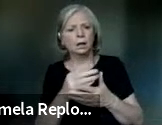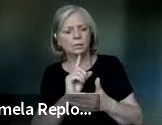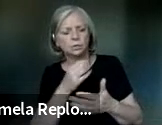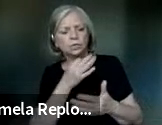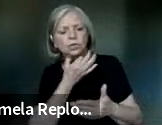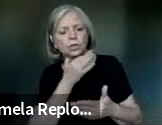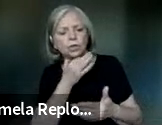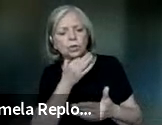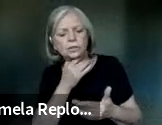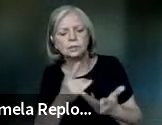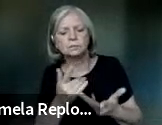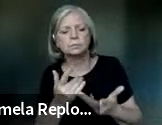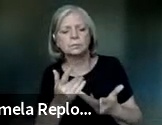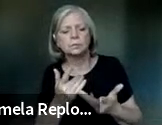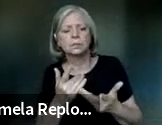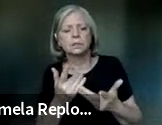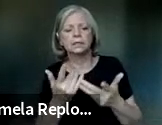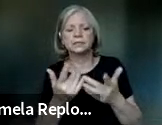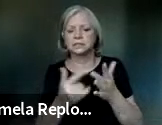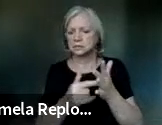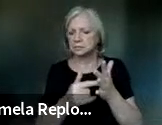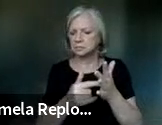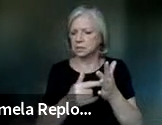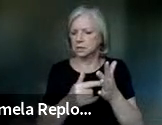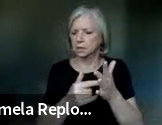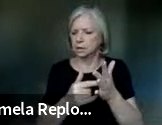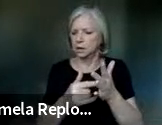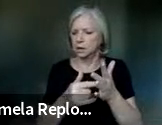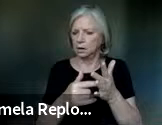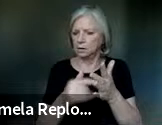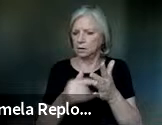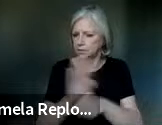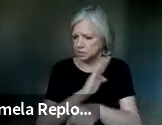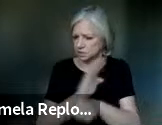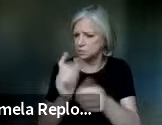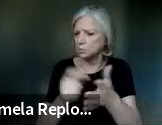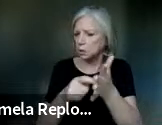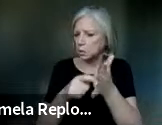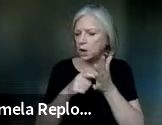with regards to evaluation of ventilation systems?